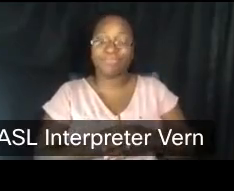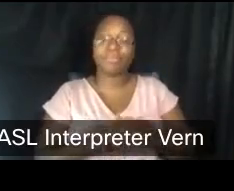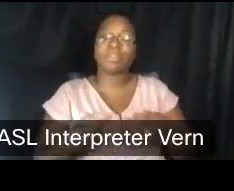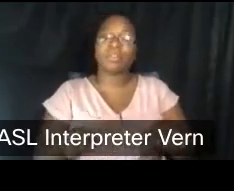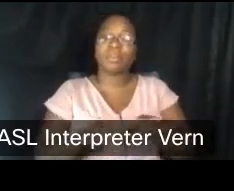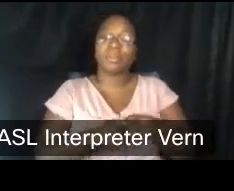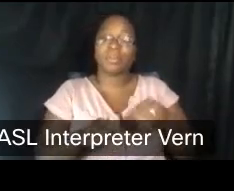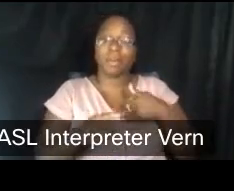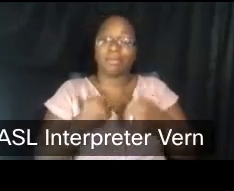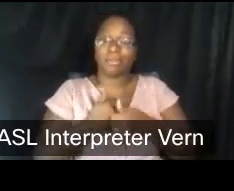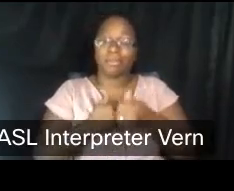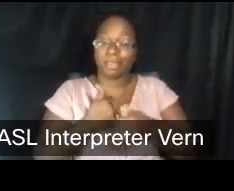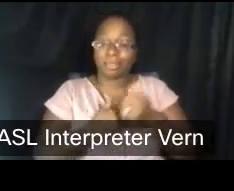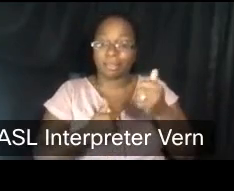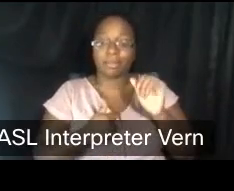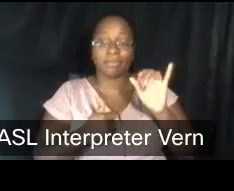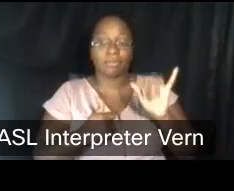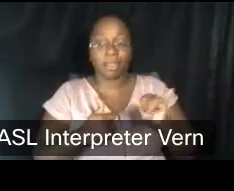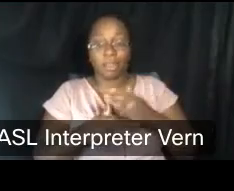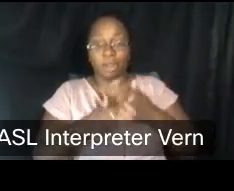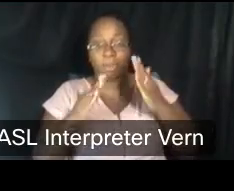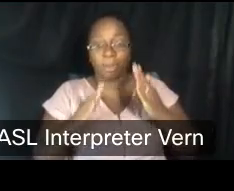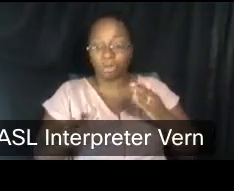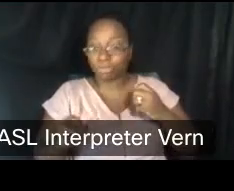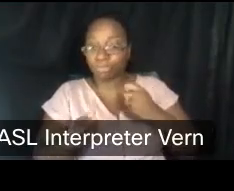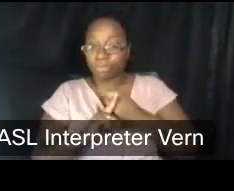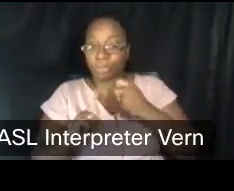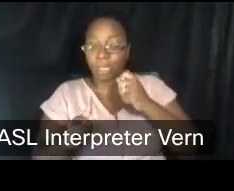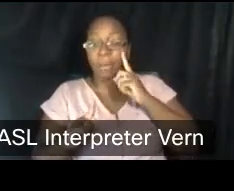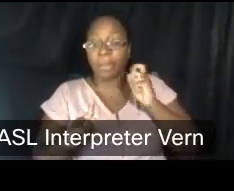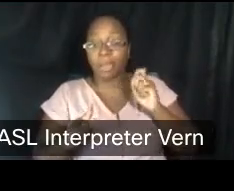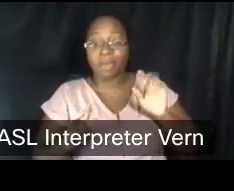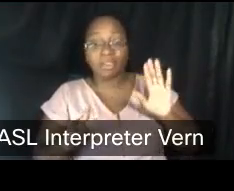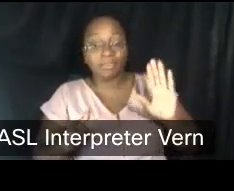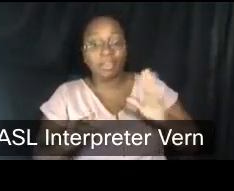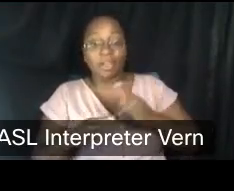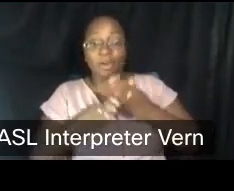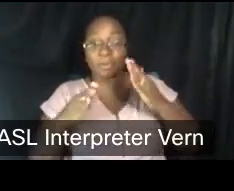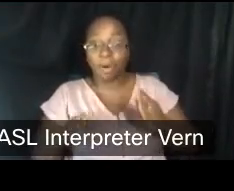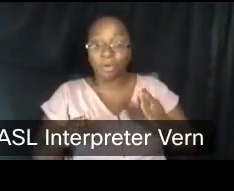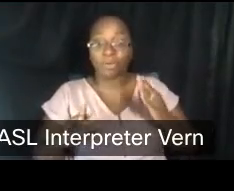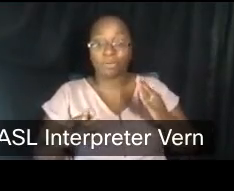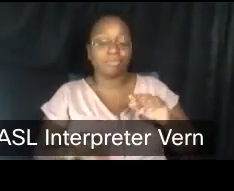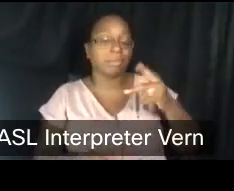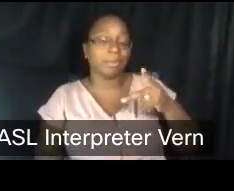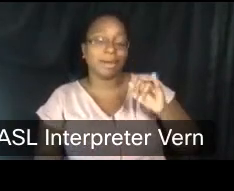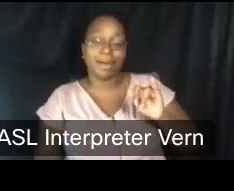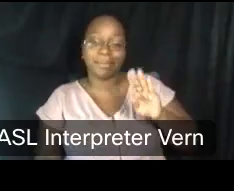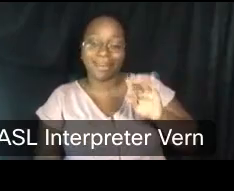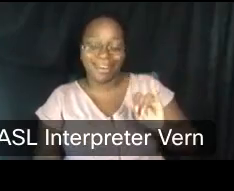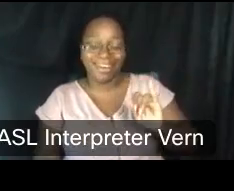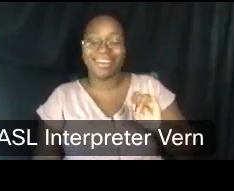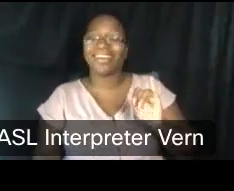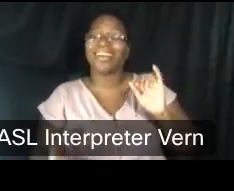threats to having a partner committed due to the partner-inflicted brain injury potentially being viewed as mental